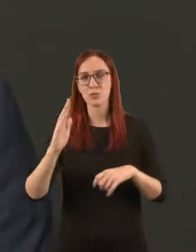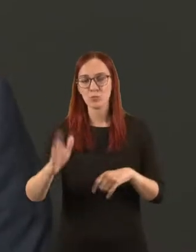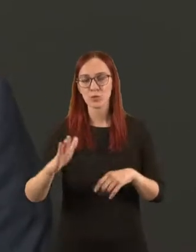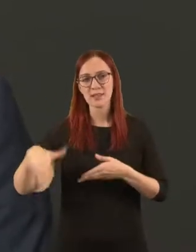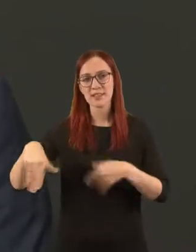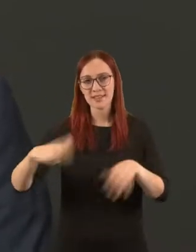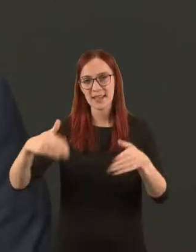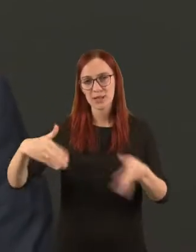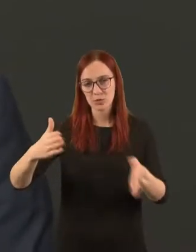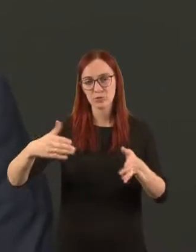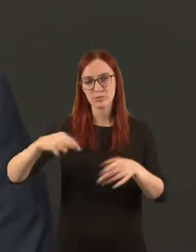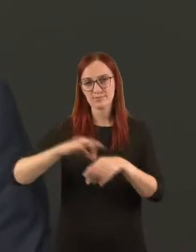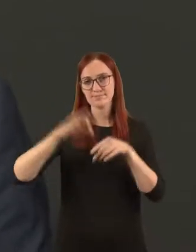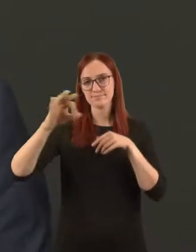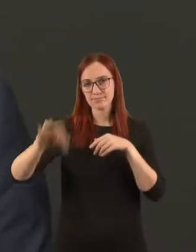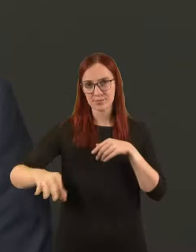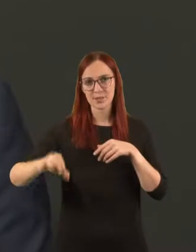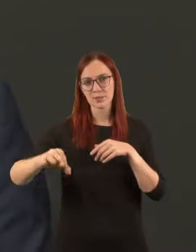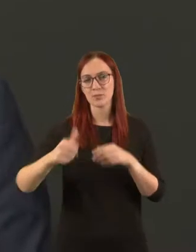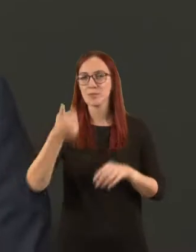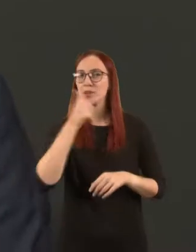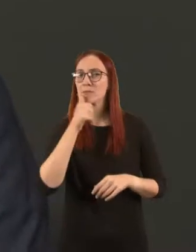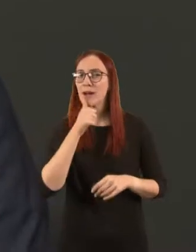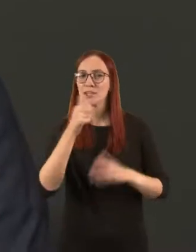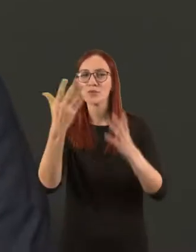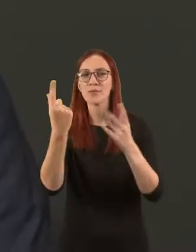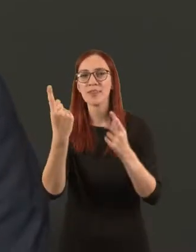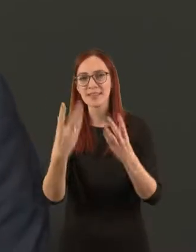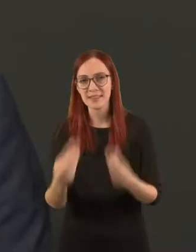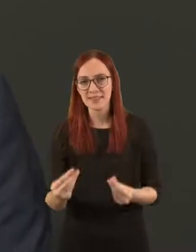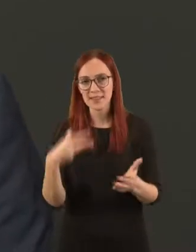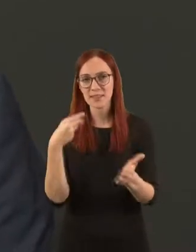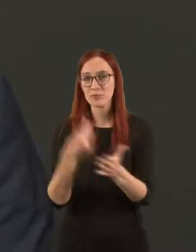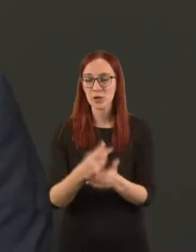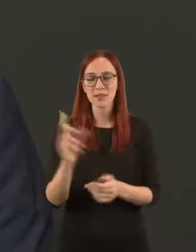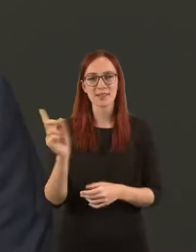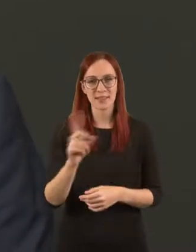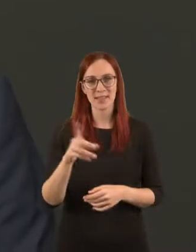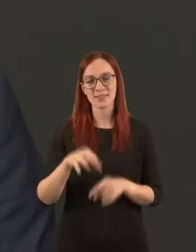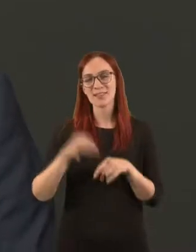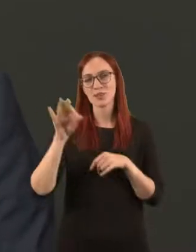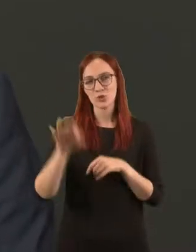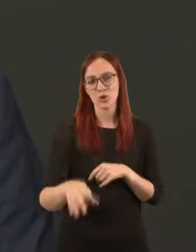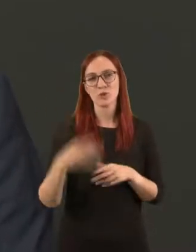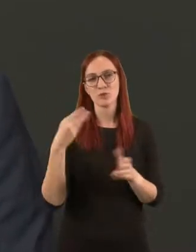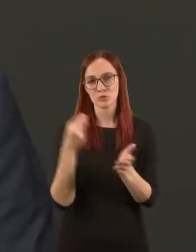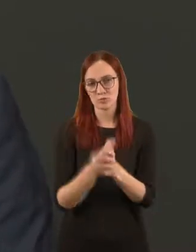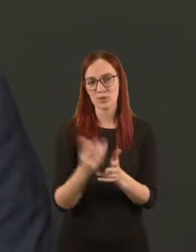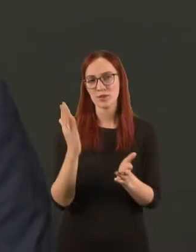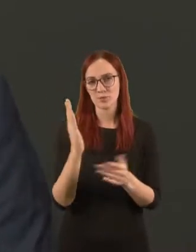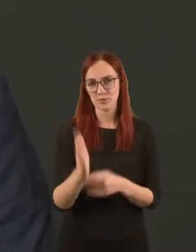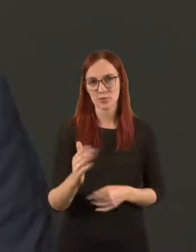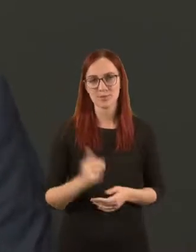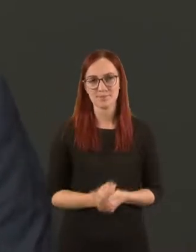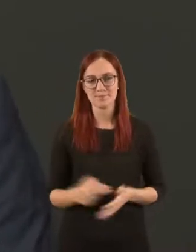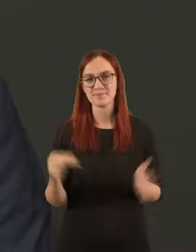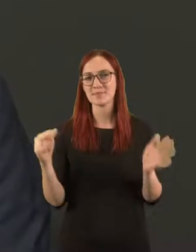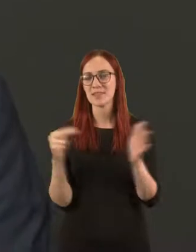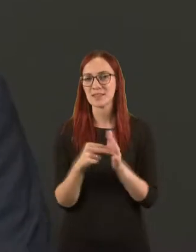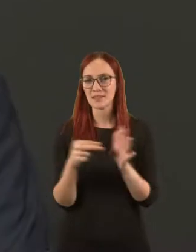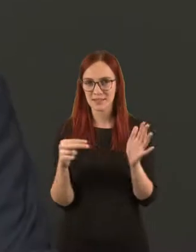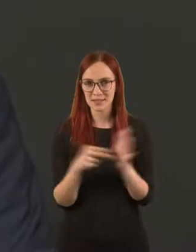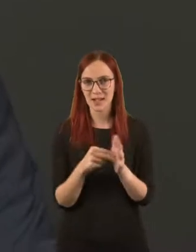as you know, from 2023, we are introducing the distance-based road